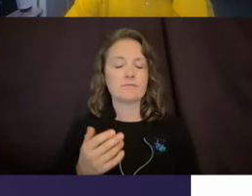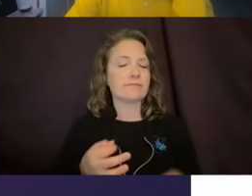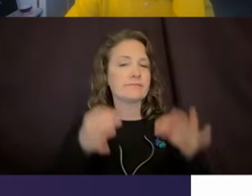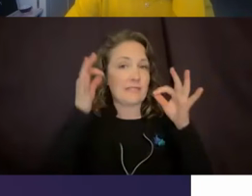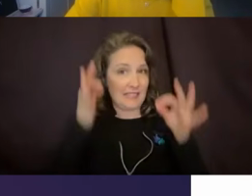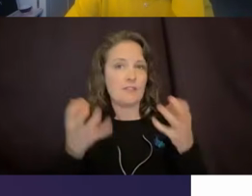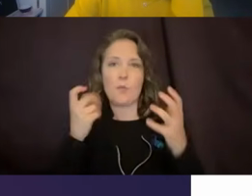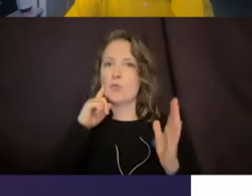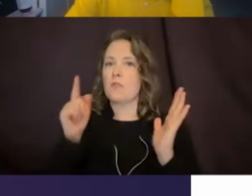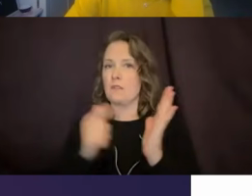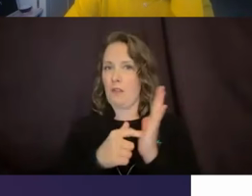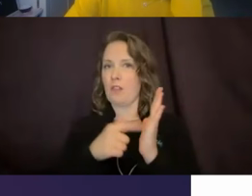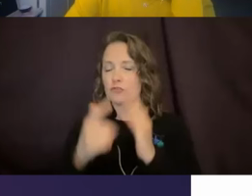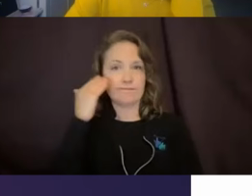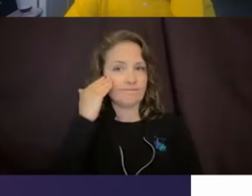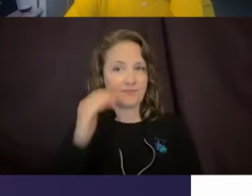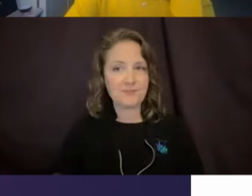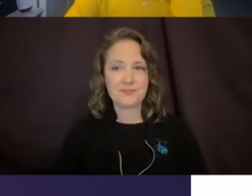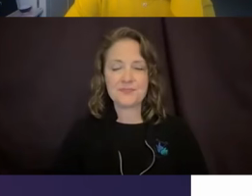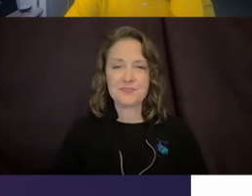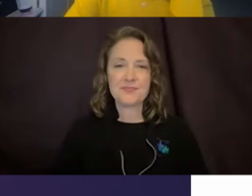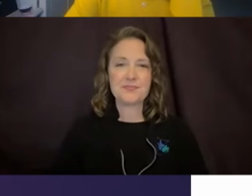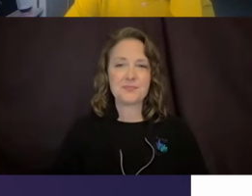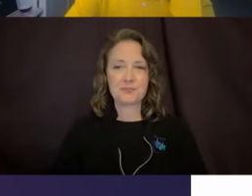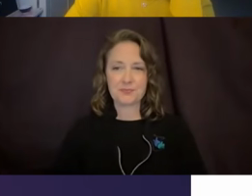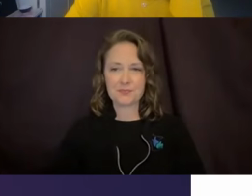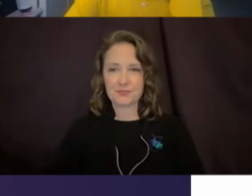to acknowledge and be aware of. Um,